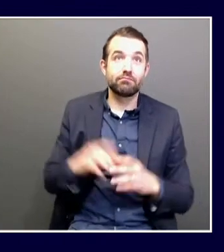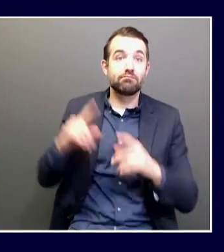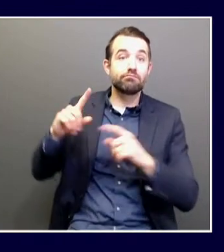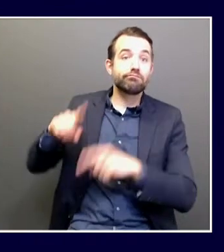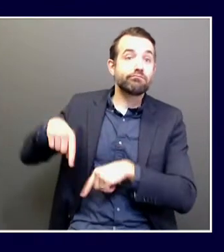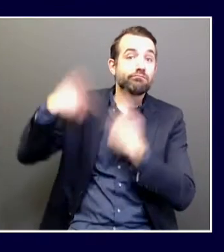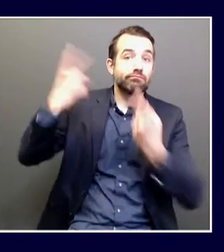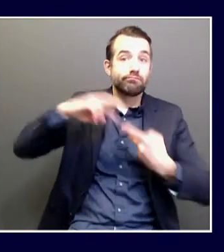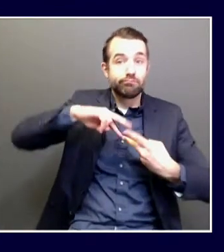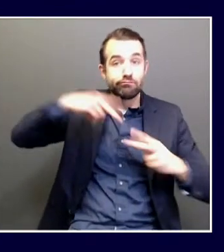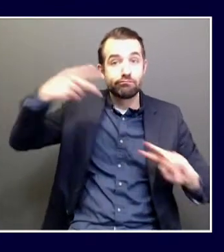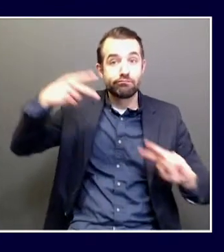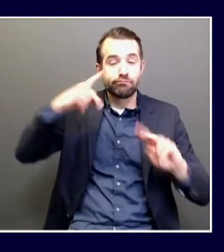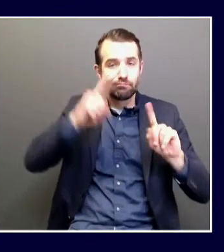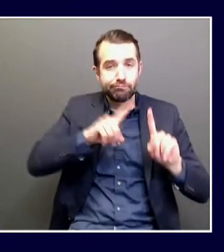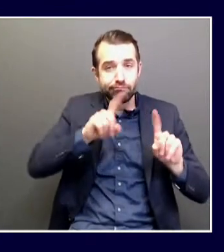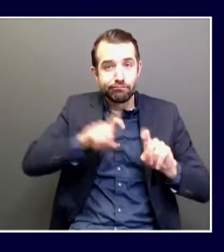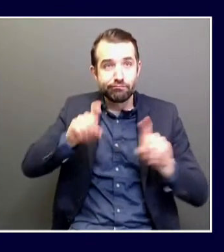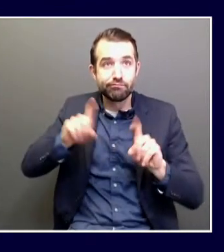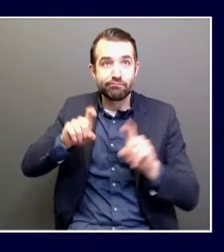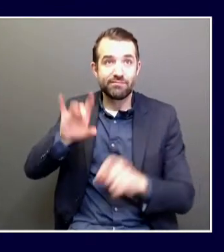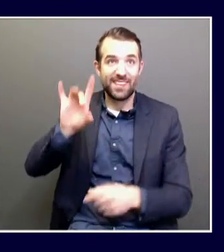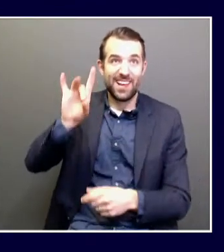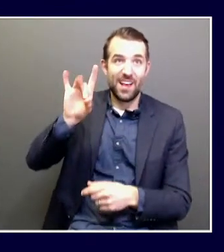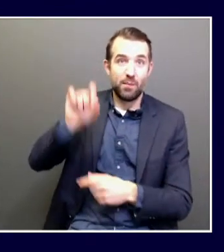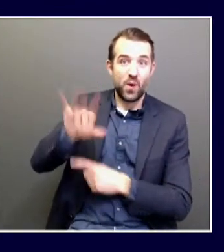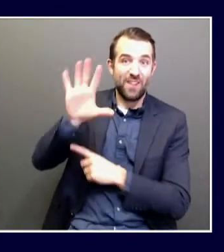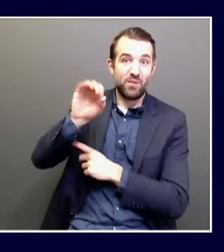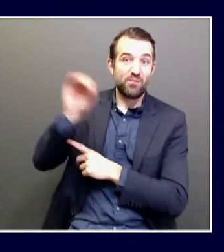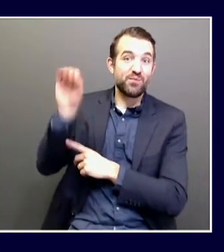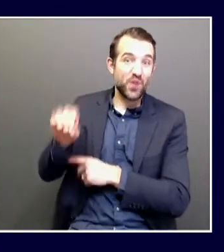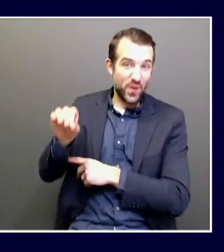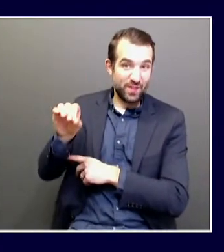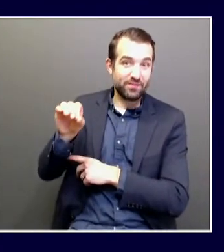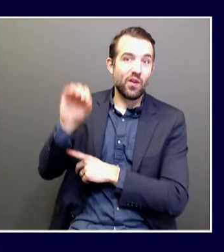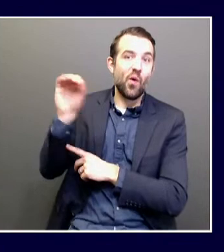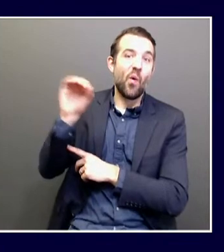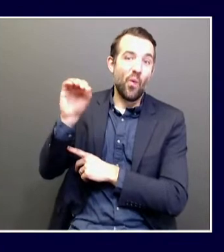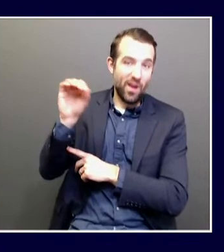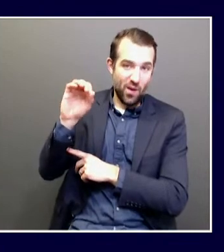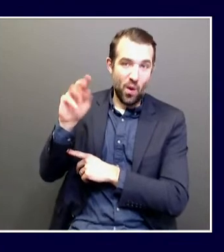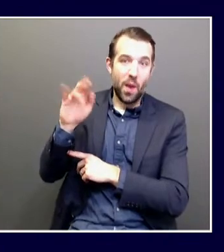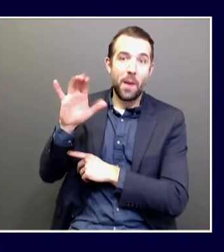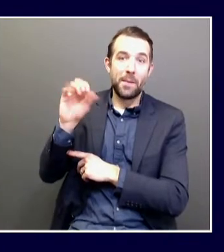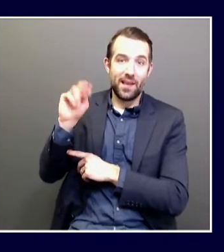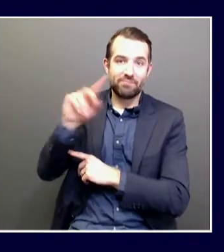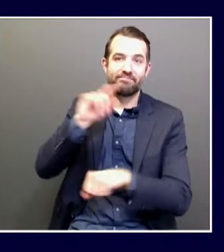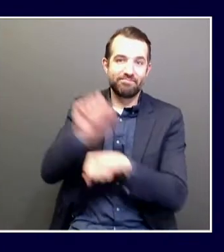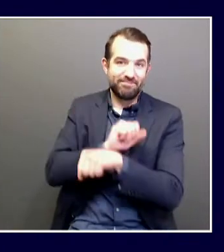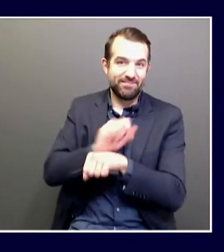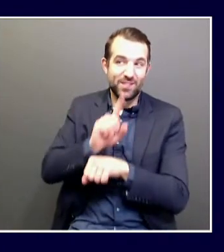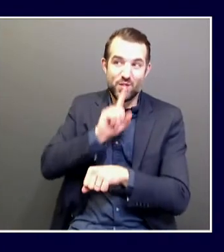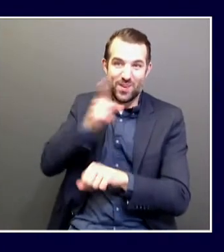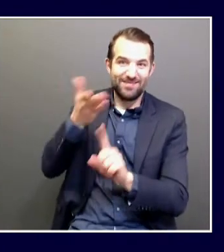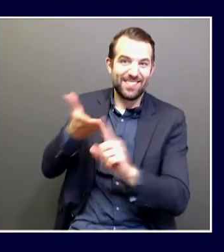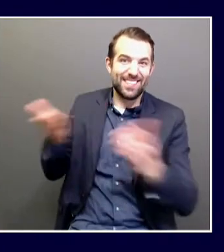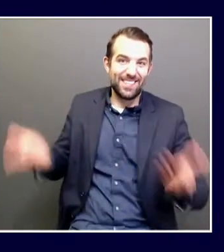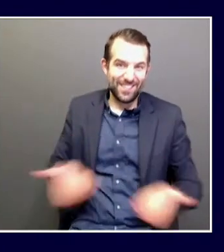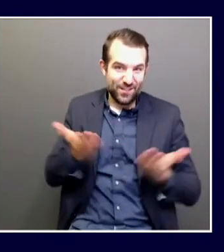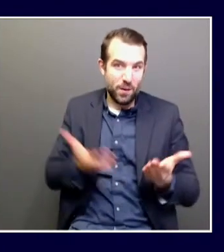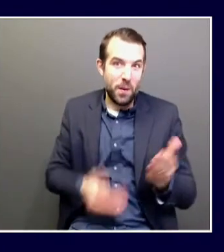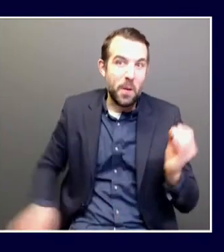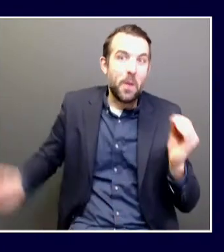that this is an undercount. Indeed, likely a dramatic undercount. Based on data that we've received